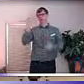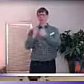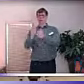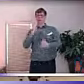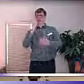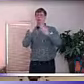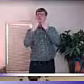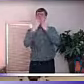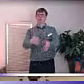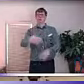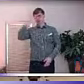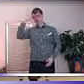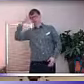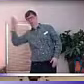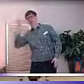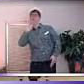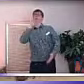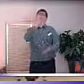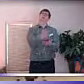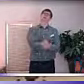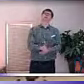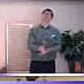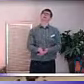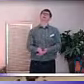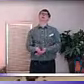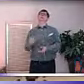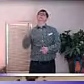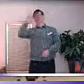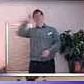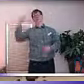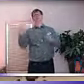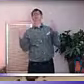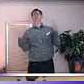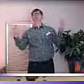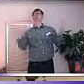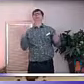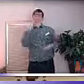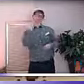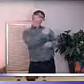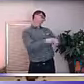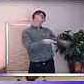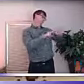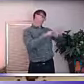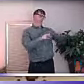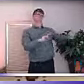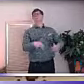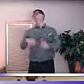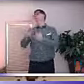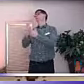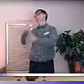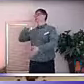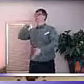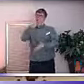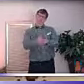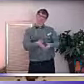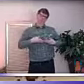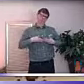so grateful for knowing this truth, for this much that will be required, for this is the true